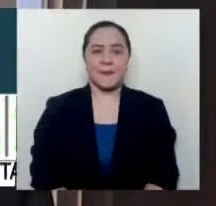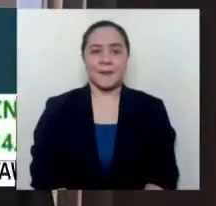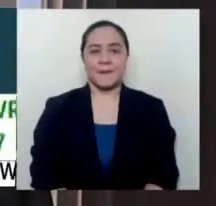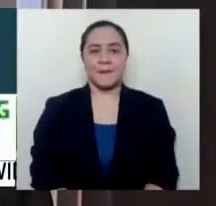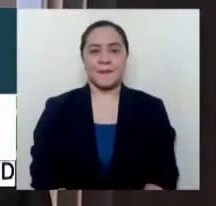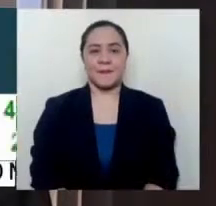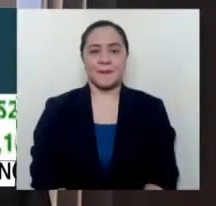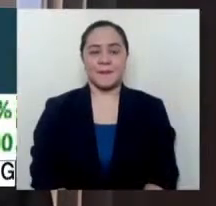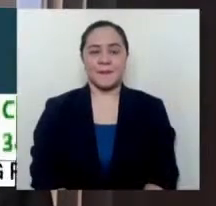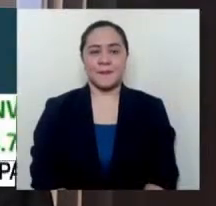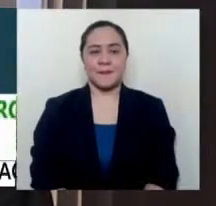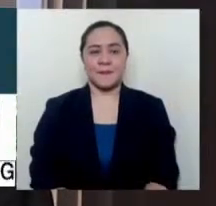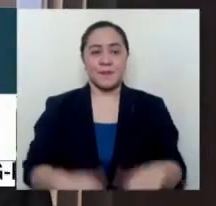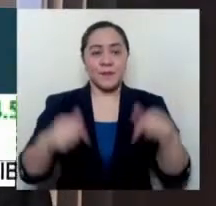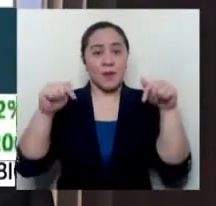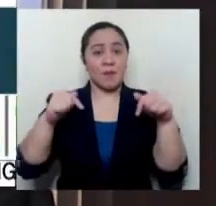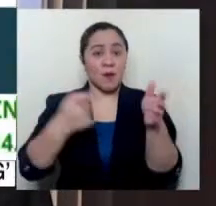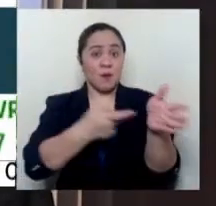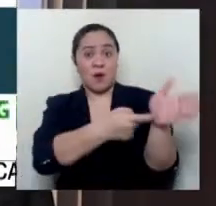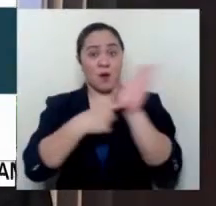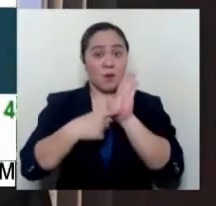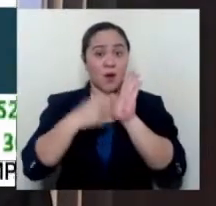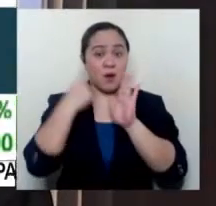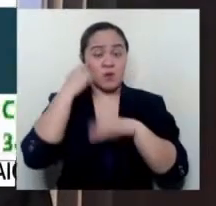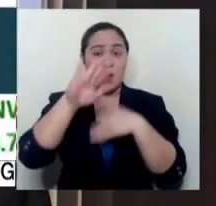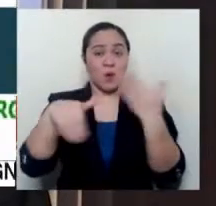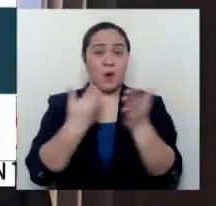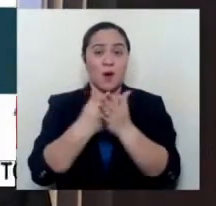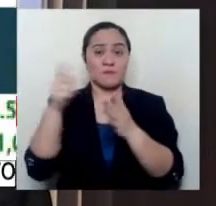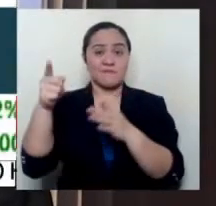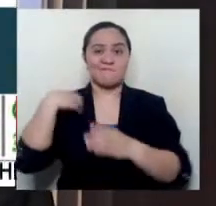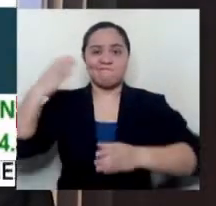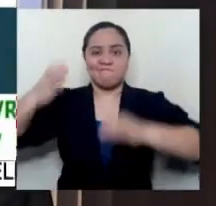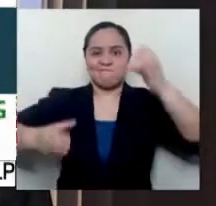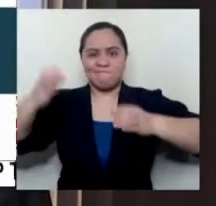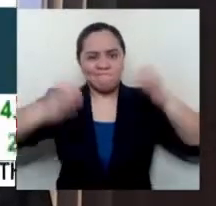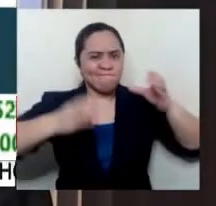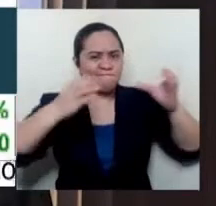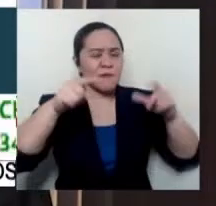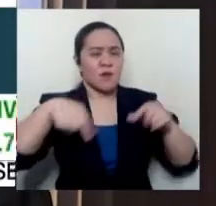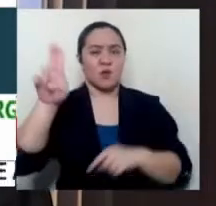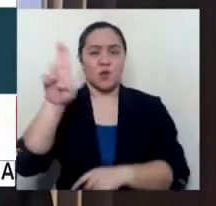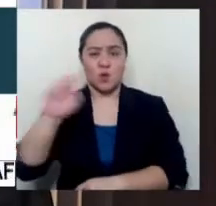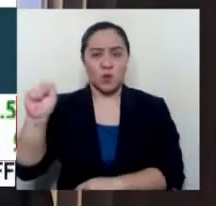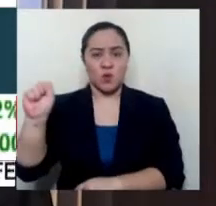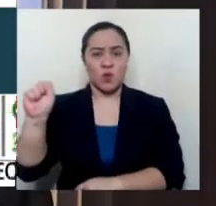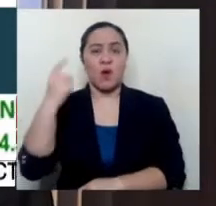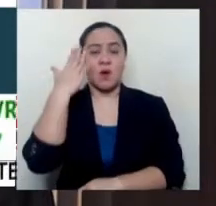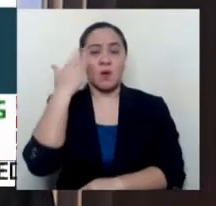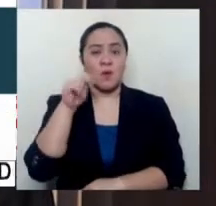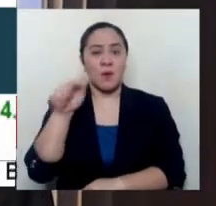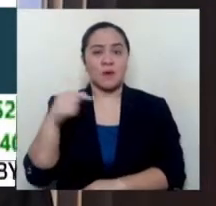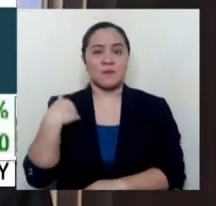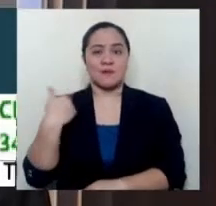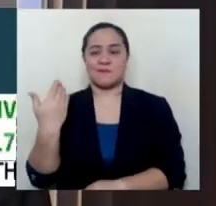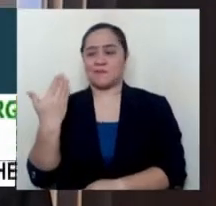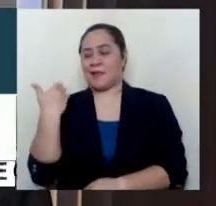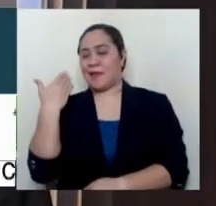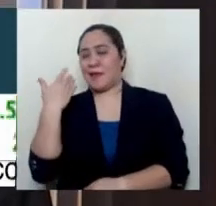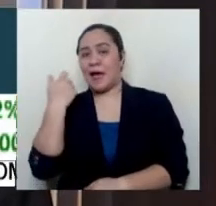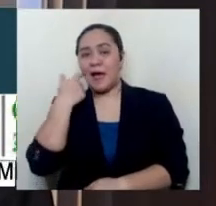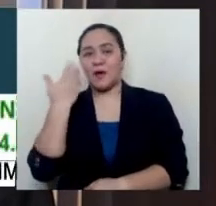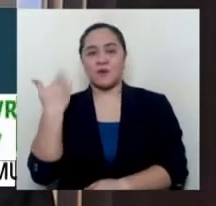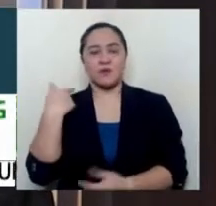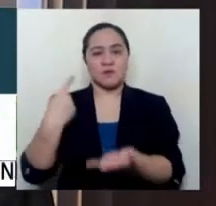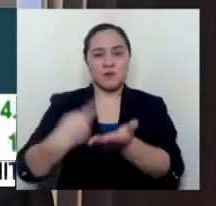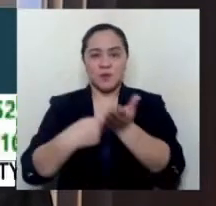Look, these vaccine requirements have been litigated up and down the courts all over the country. State requirements, for example, one in Maine. And every single court before